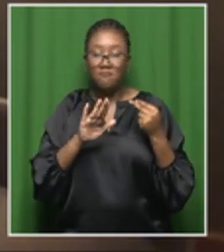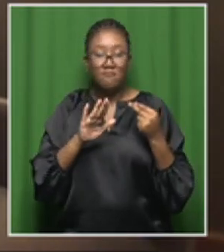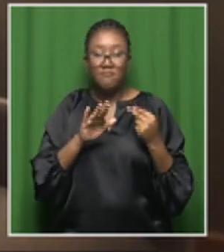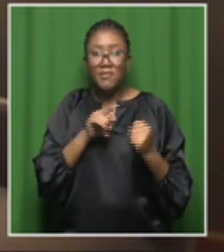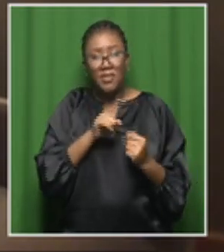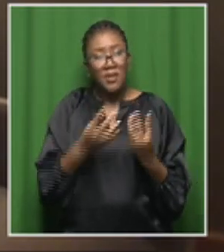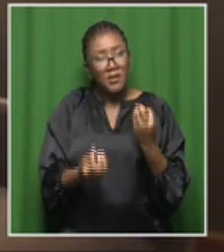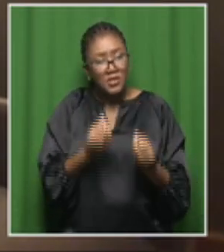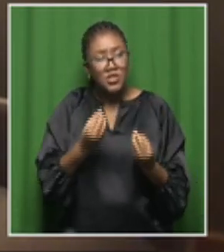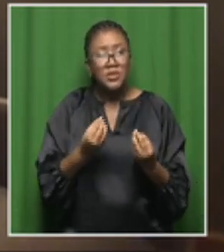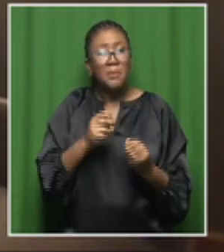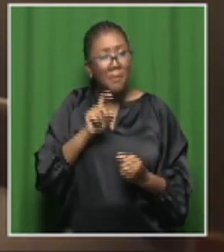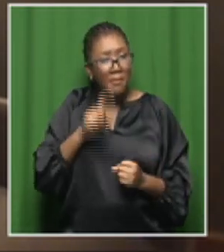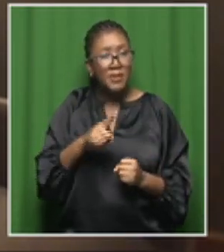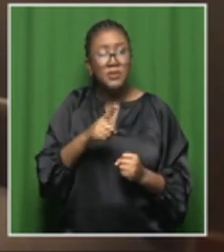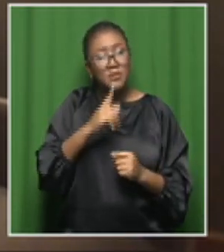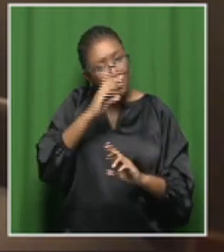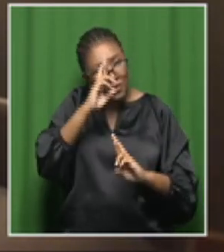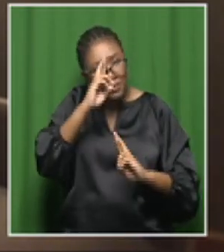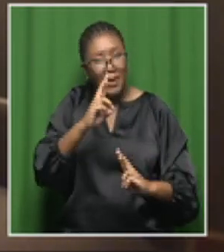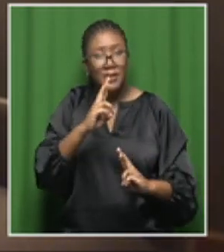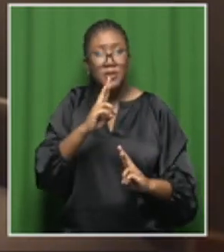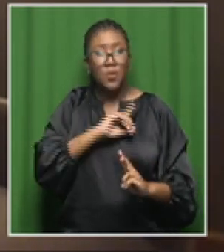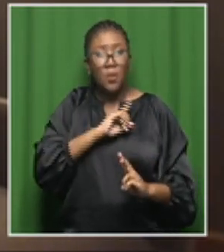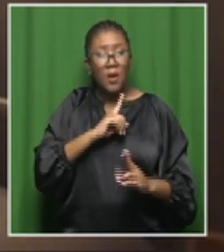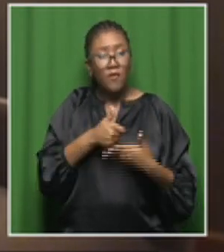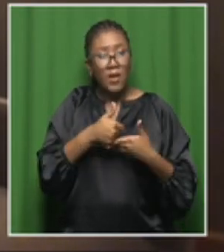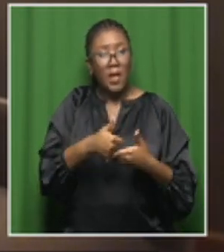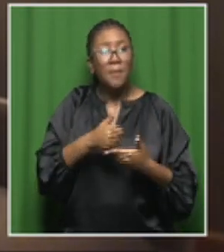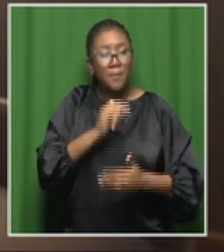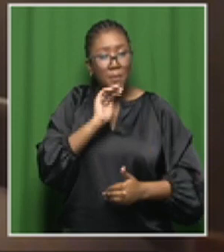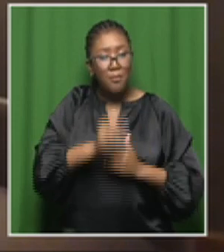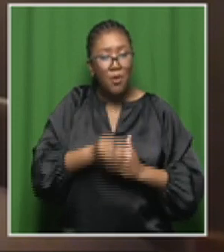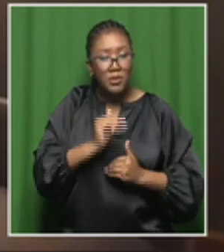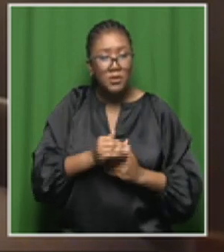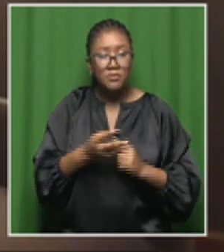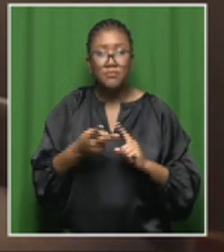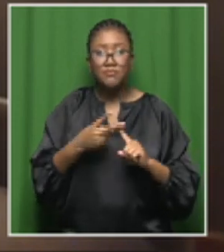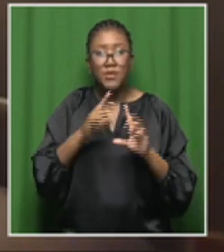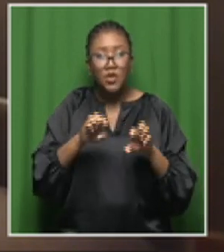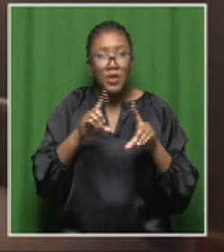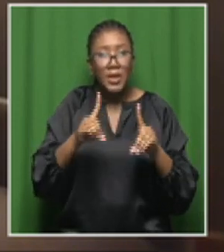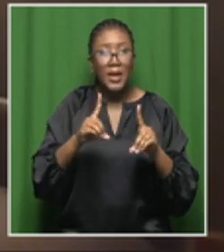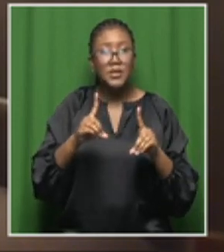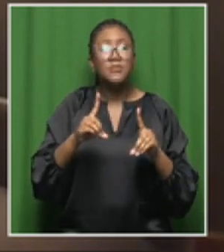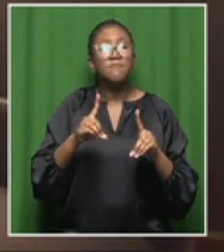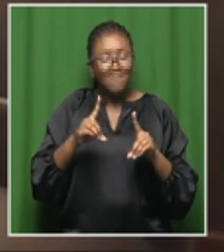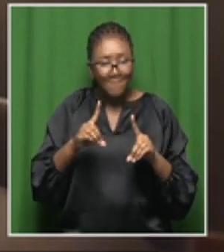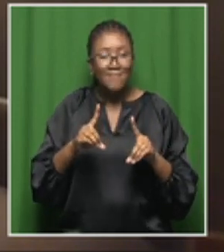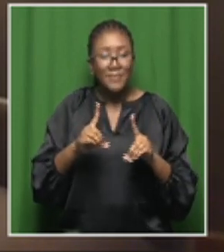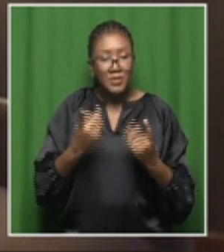children everywhere of security, education, and hope.